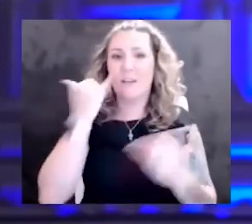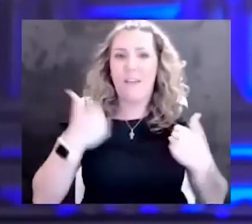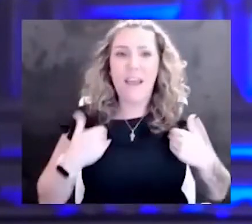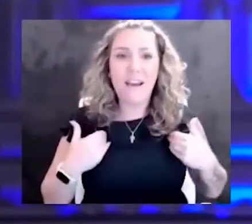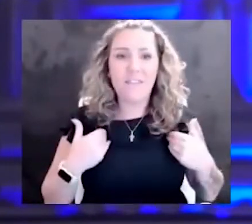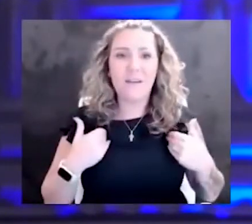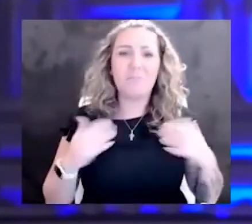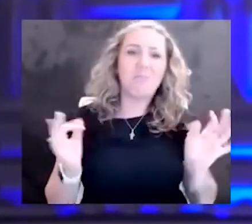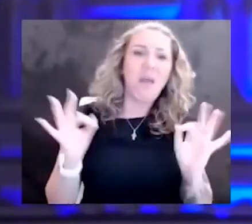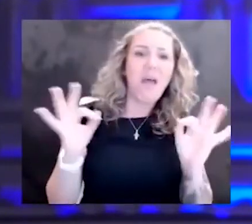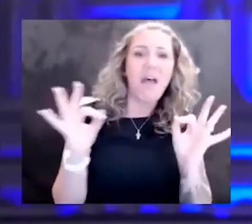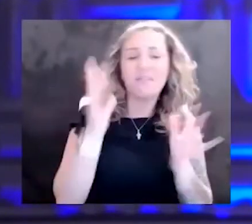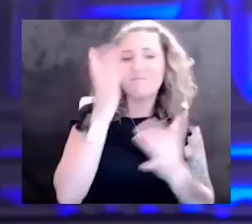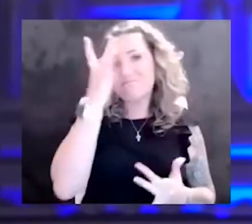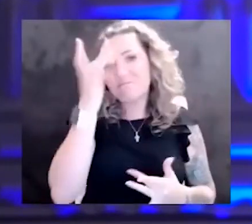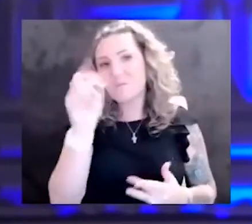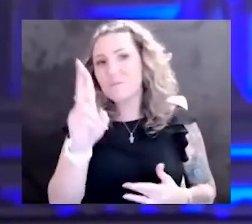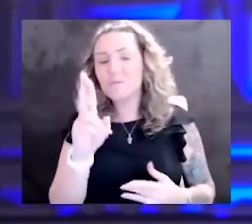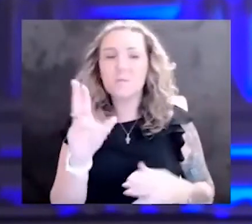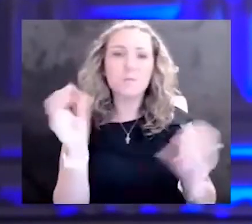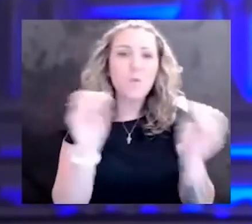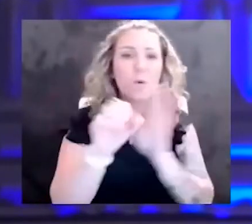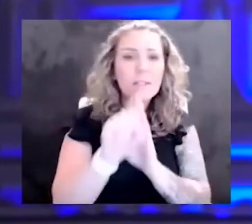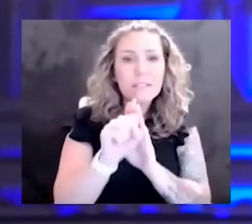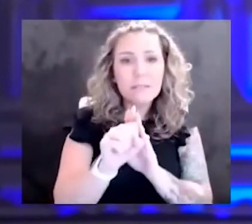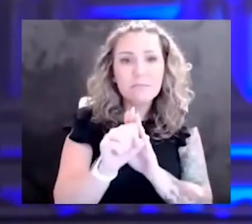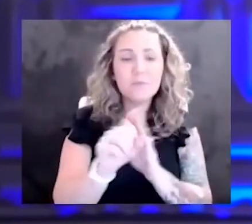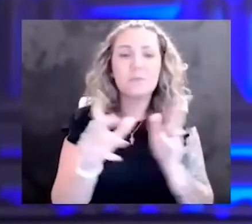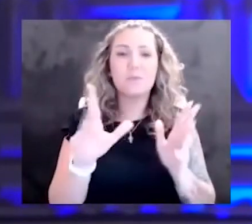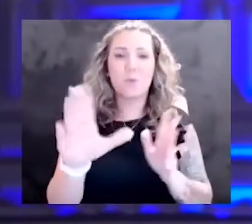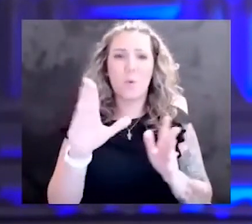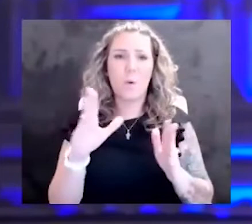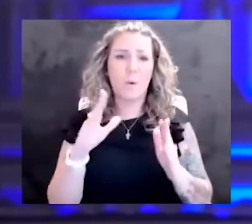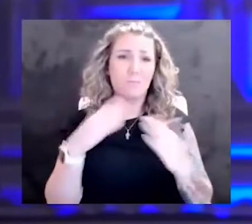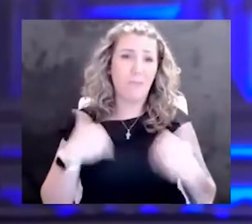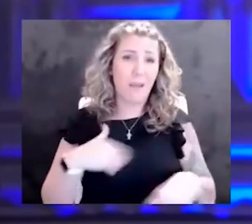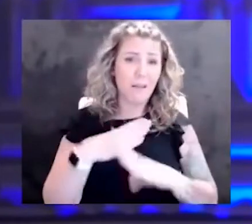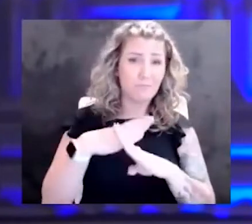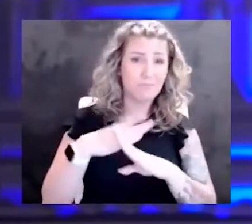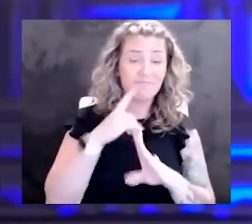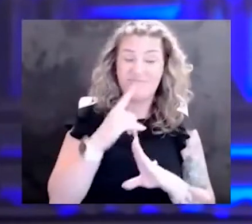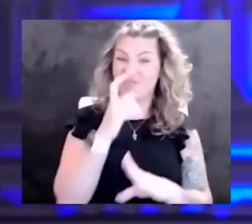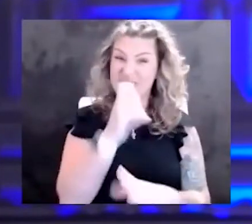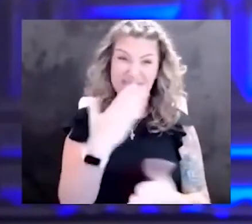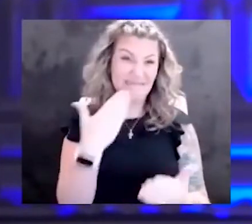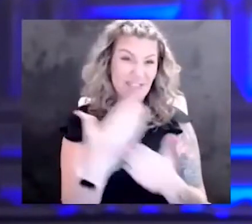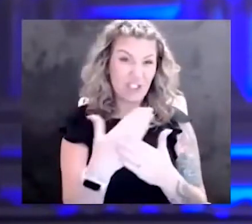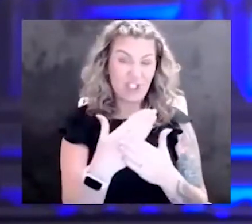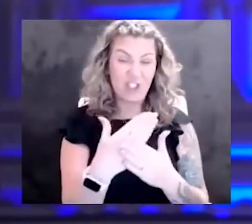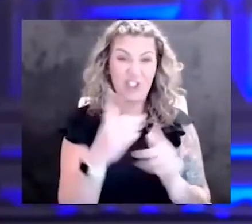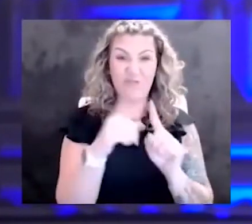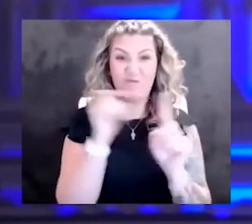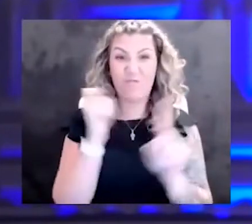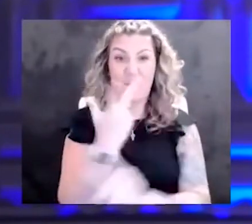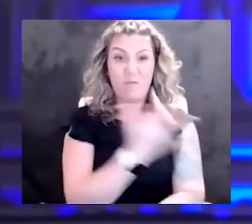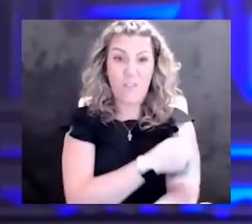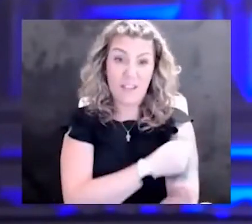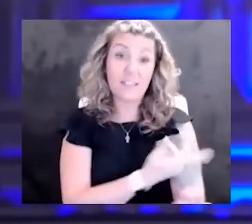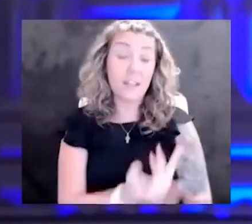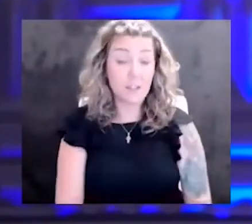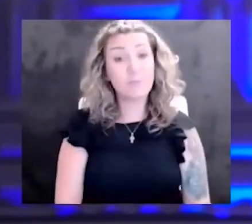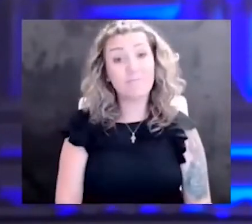few symptoms or no symptoms at all, your immunity probably is not as good as what you can get from the vaccination. So that's the